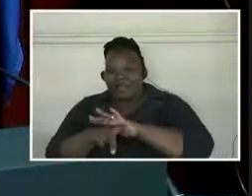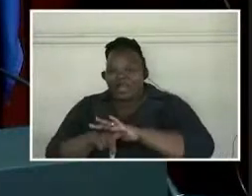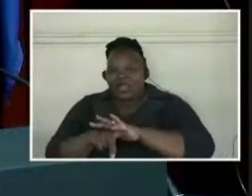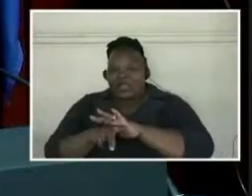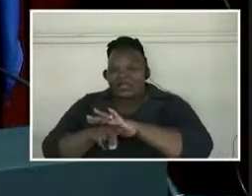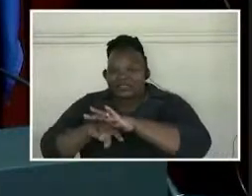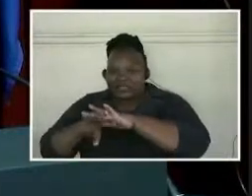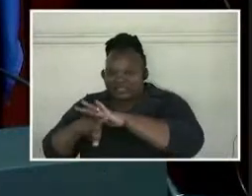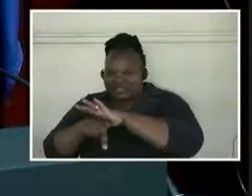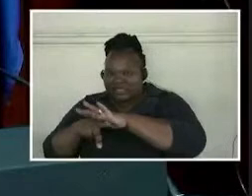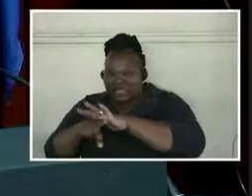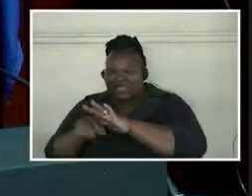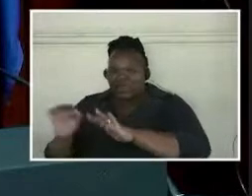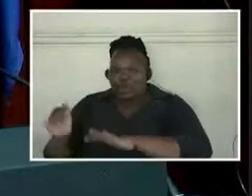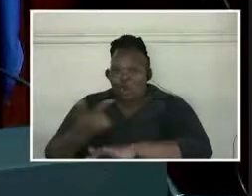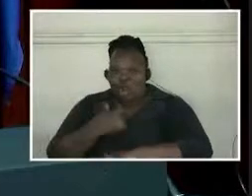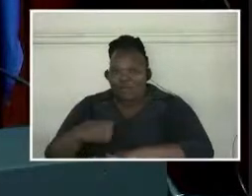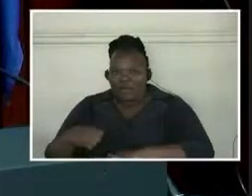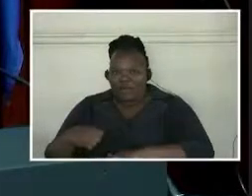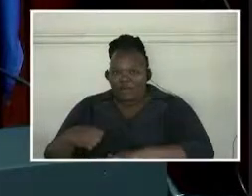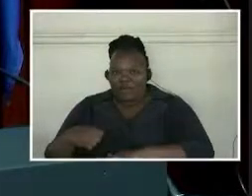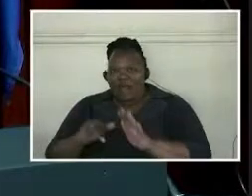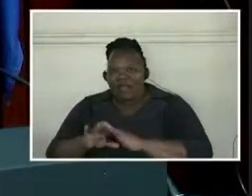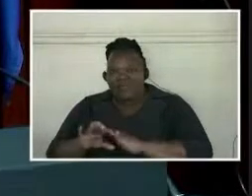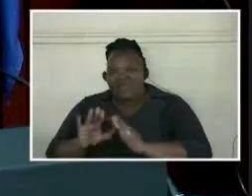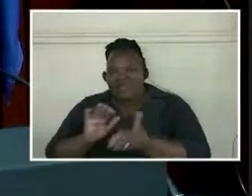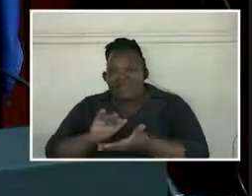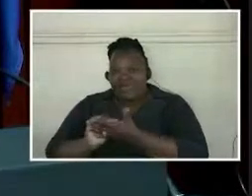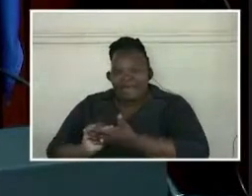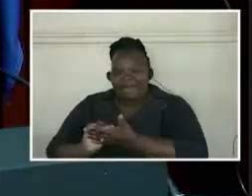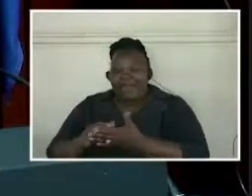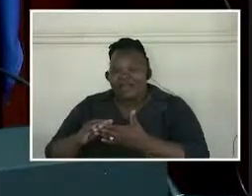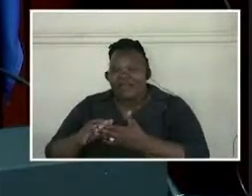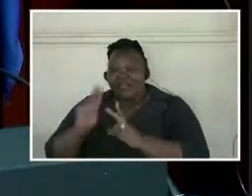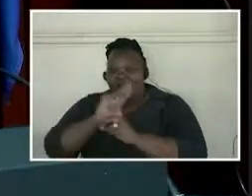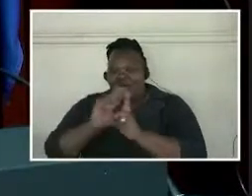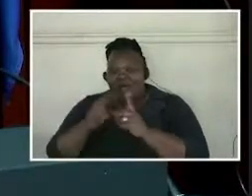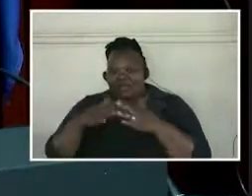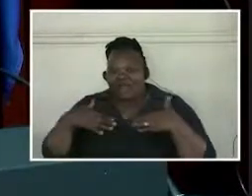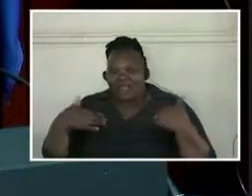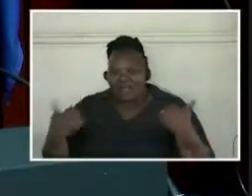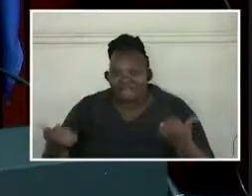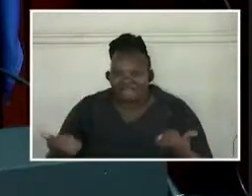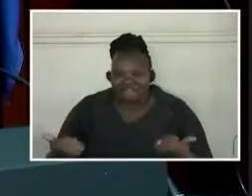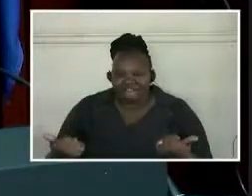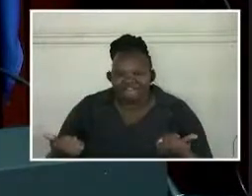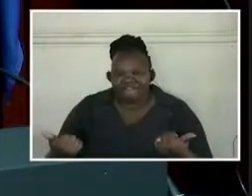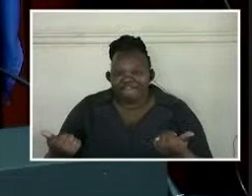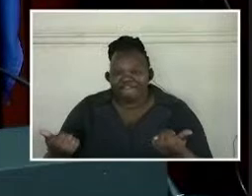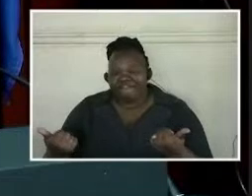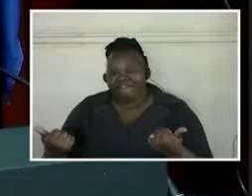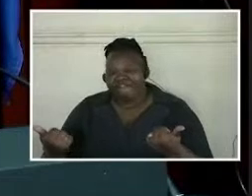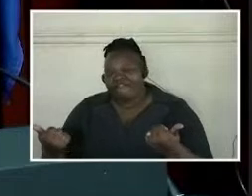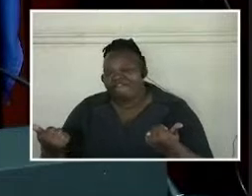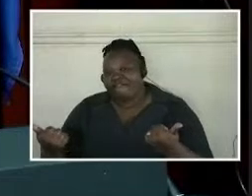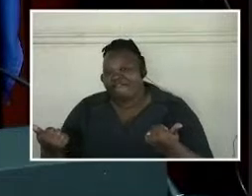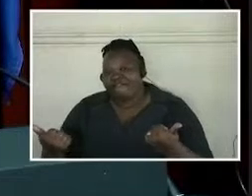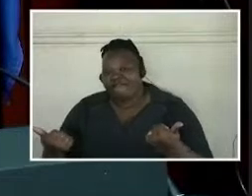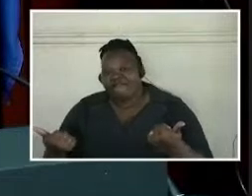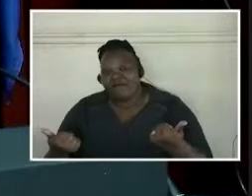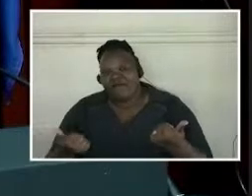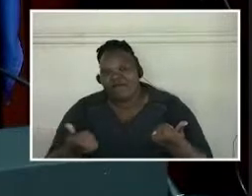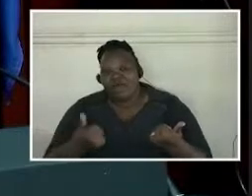municipalities under the banner of keeping art alive talking to what sport